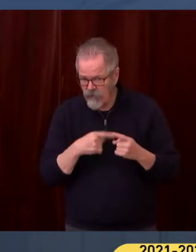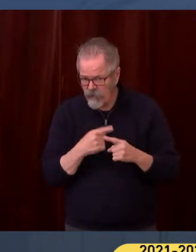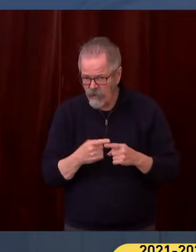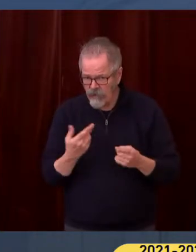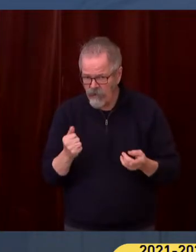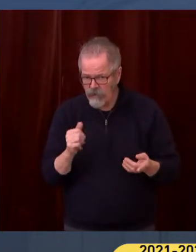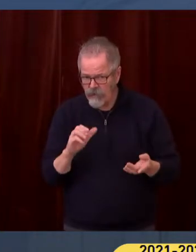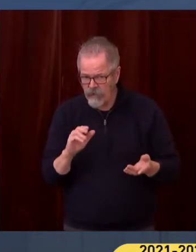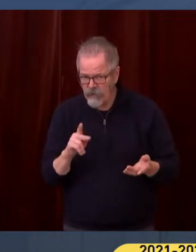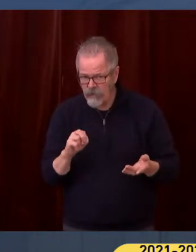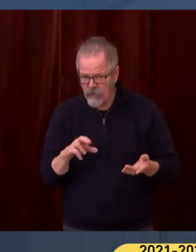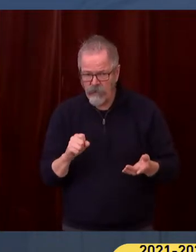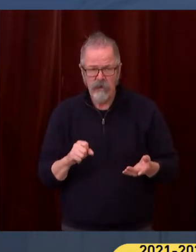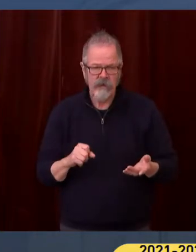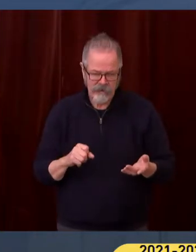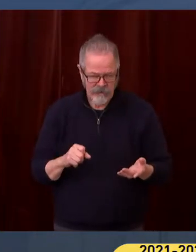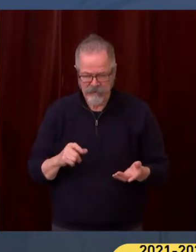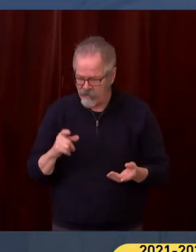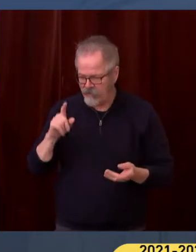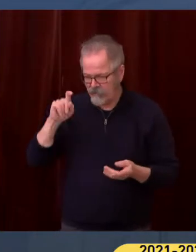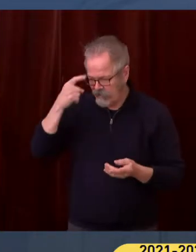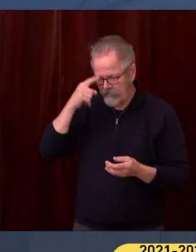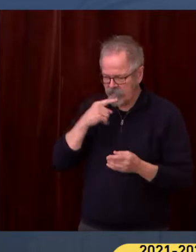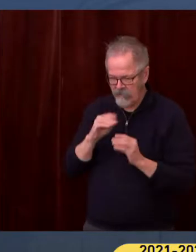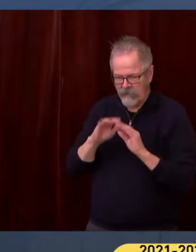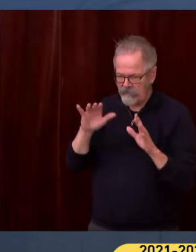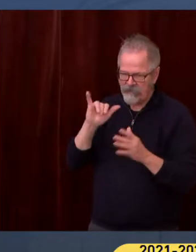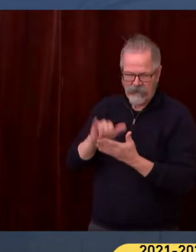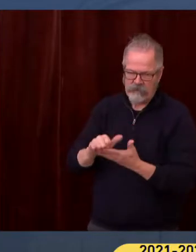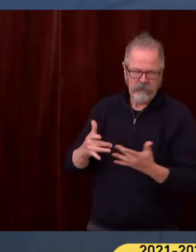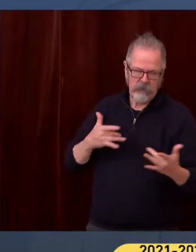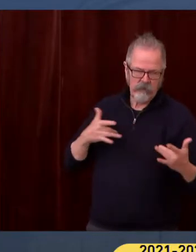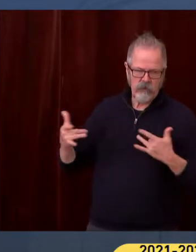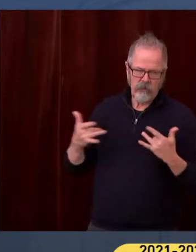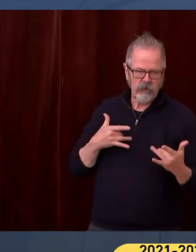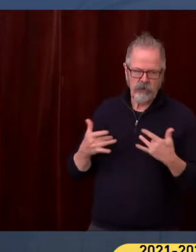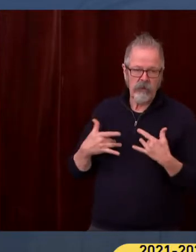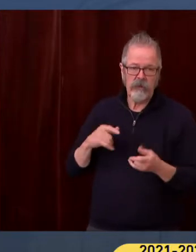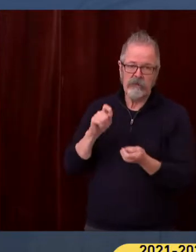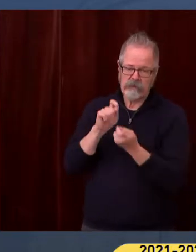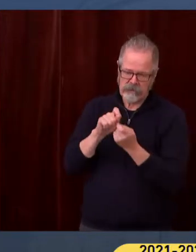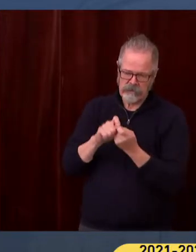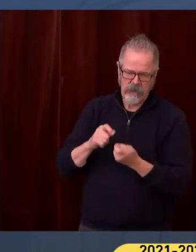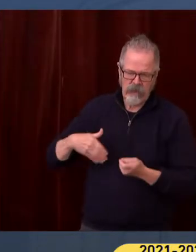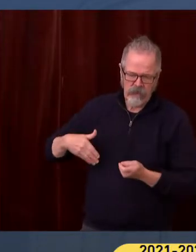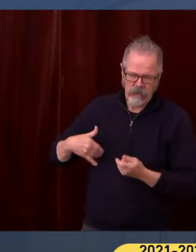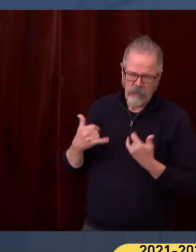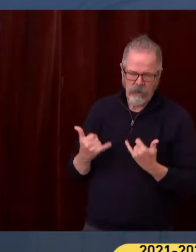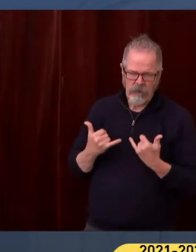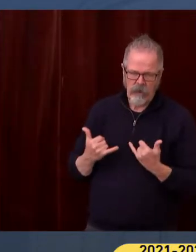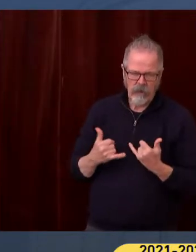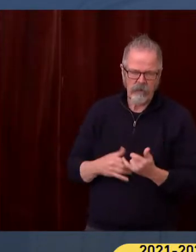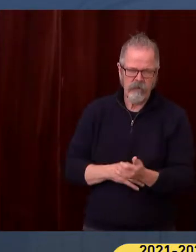concerns, as people do across the United States. But, Joe, to give you a more